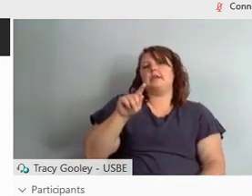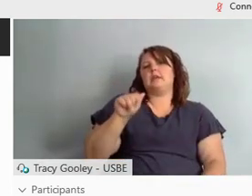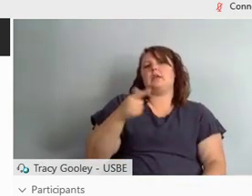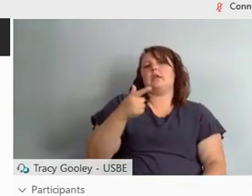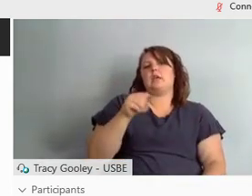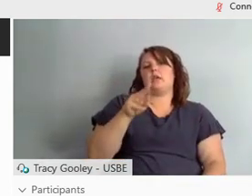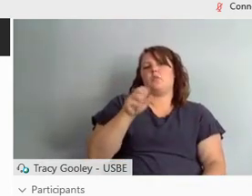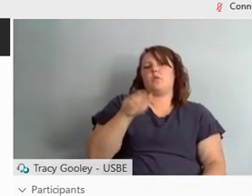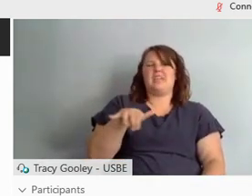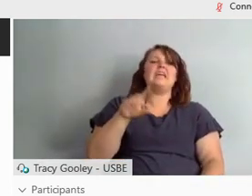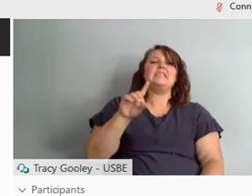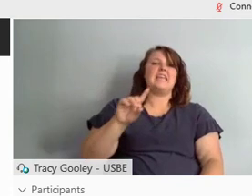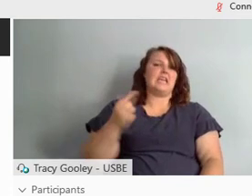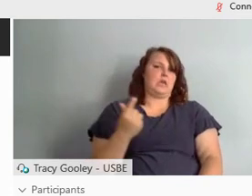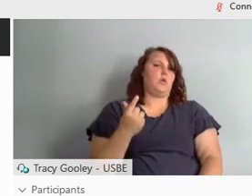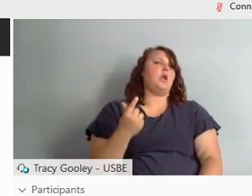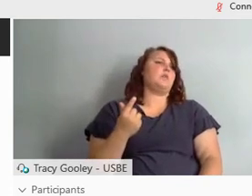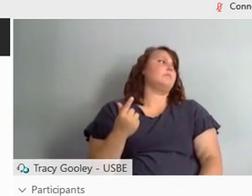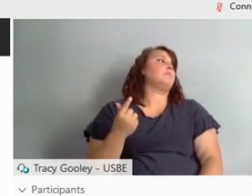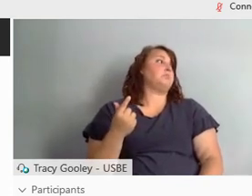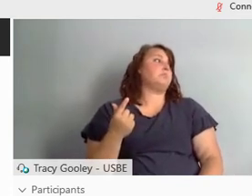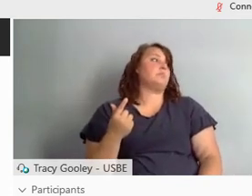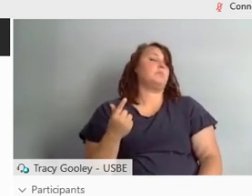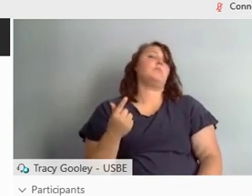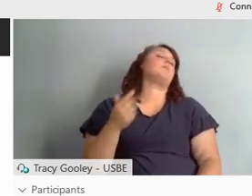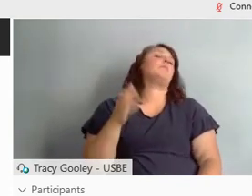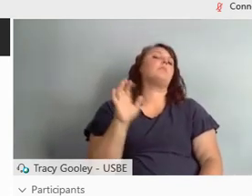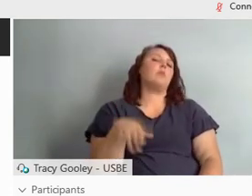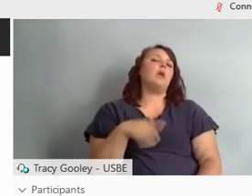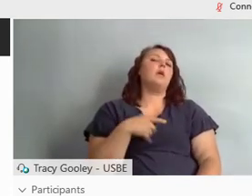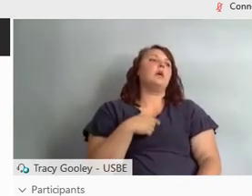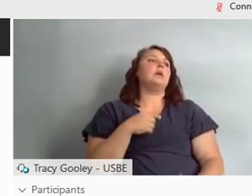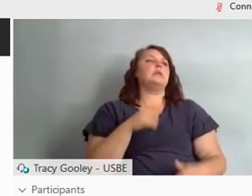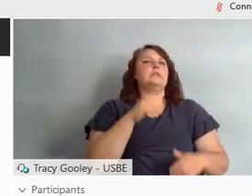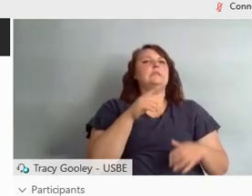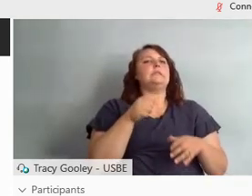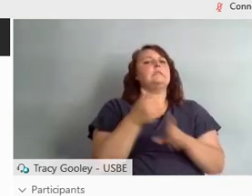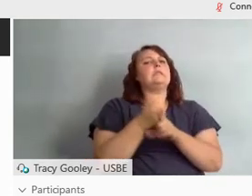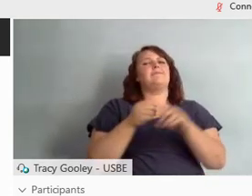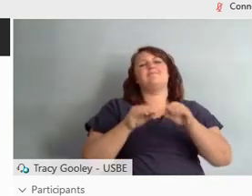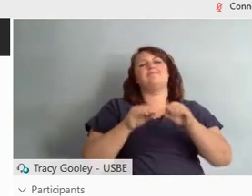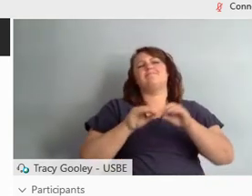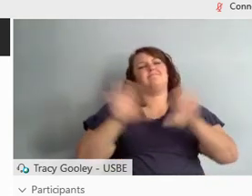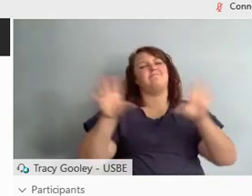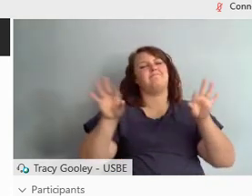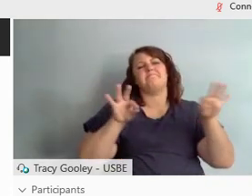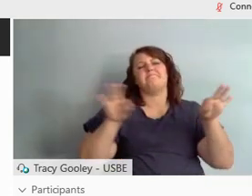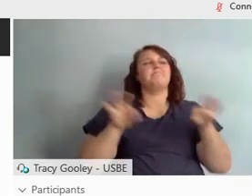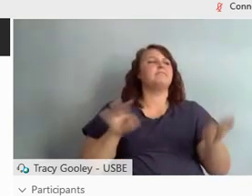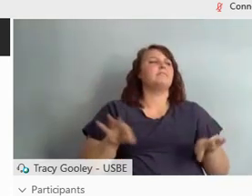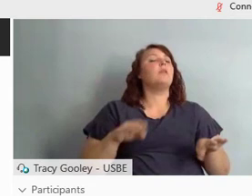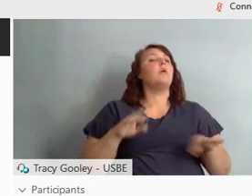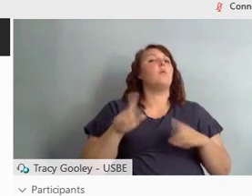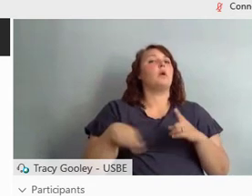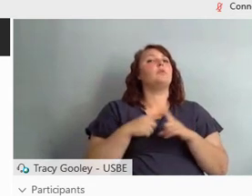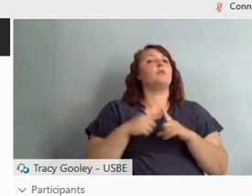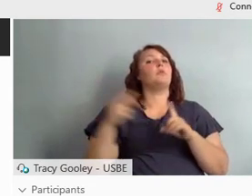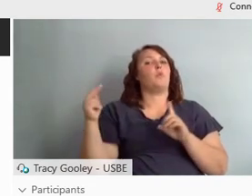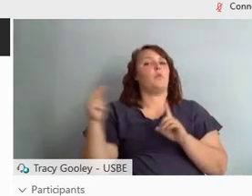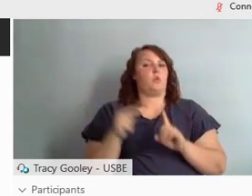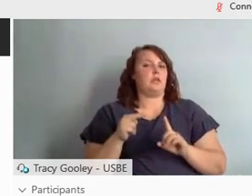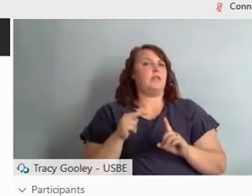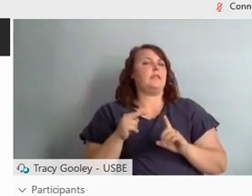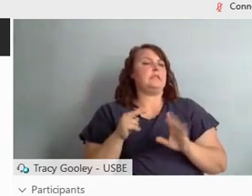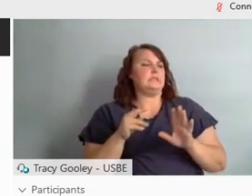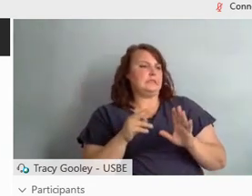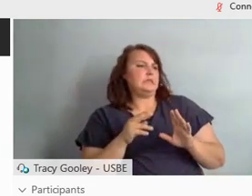learning practices there as well. So pretty self-explanatory. So when you're looking at this, right, no response is